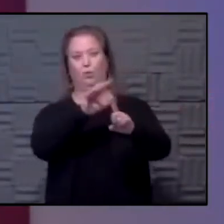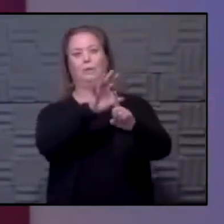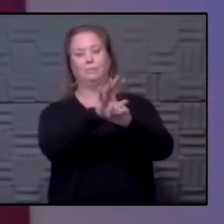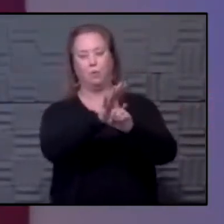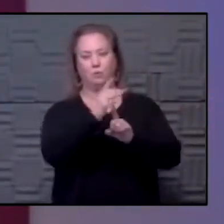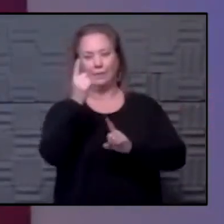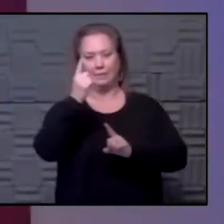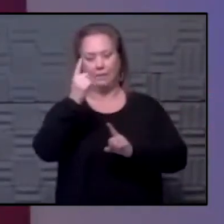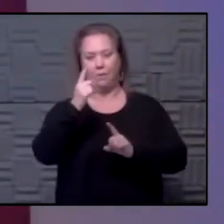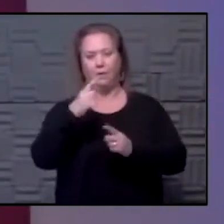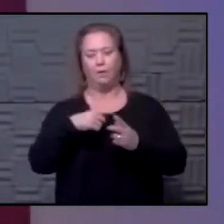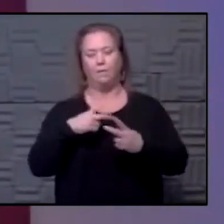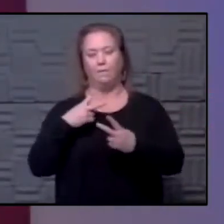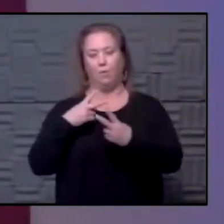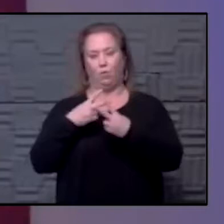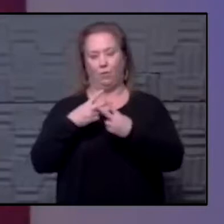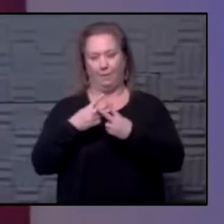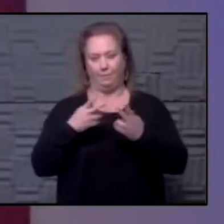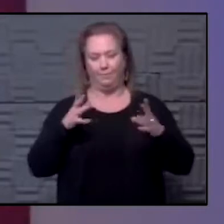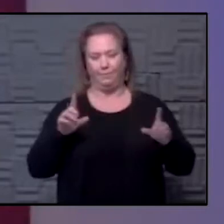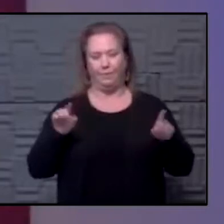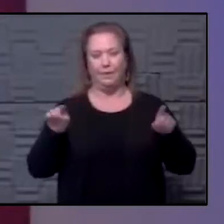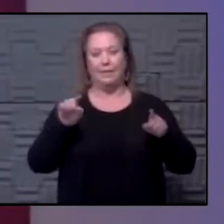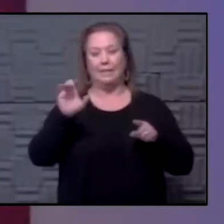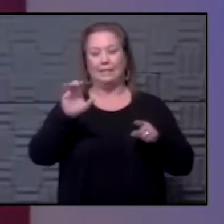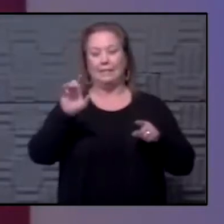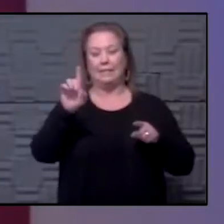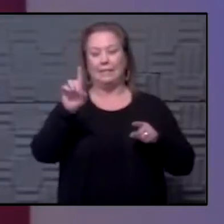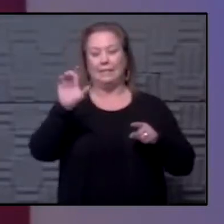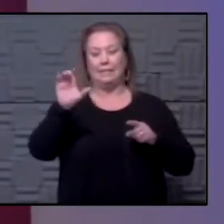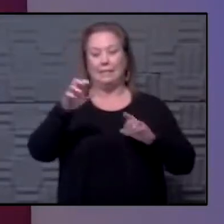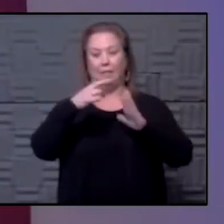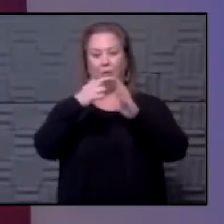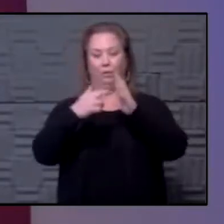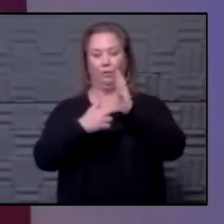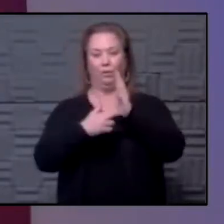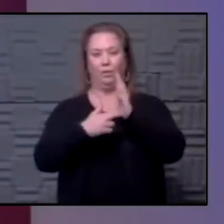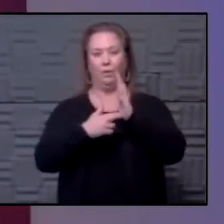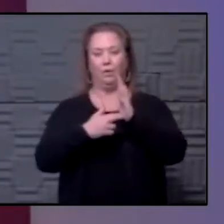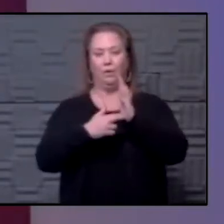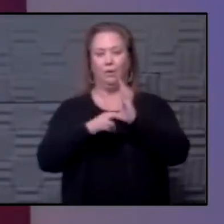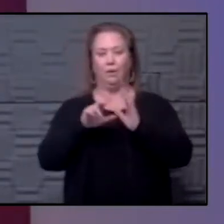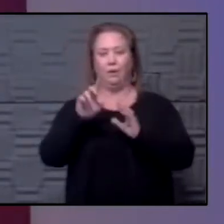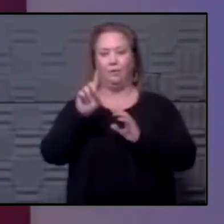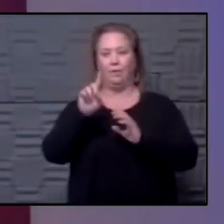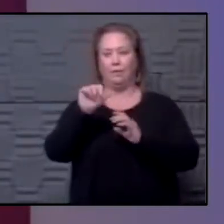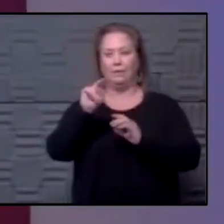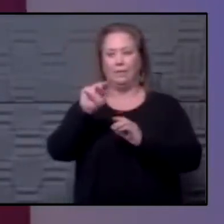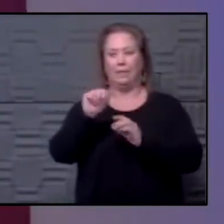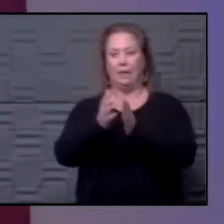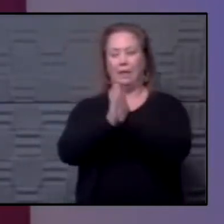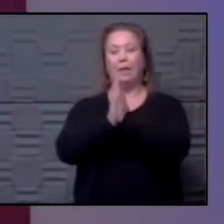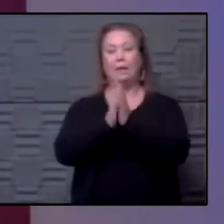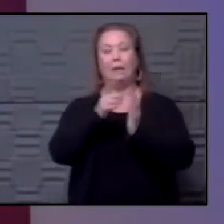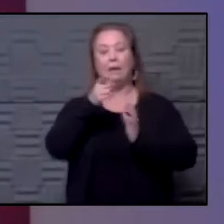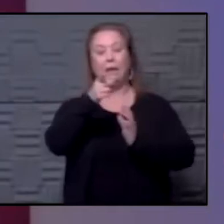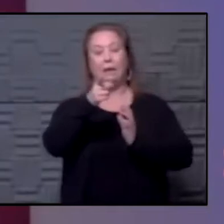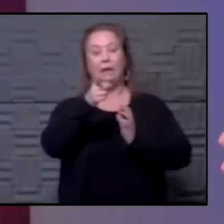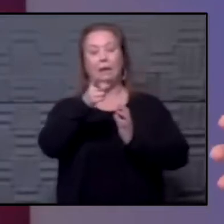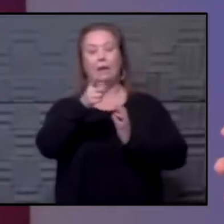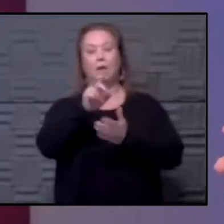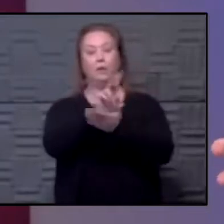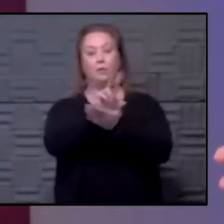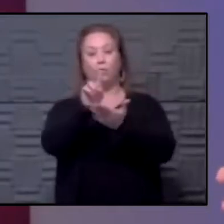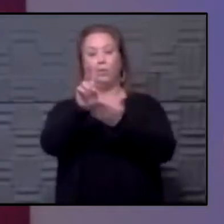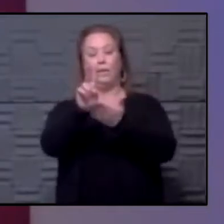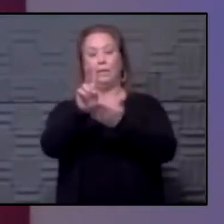to somebody within that close contact. So what the CDC guidance is, and I may have to tap into Dana on this one, if you are 2